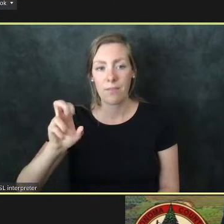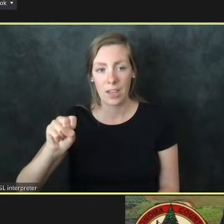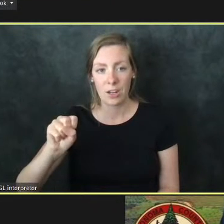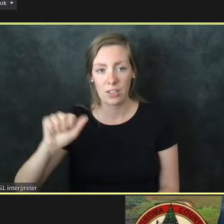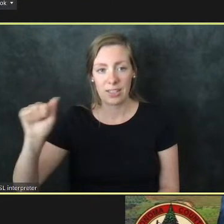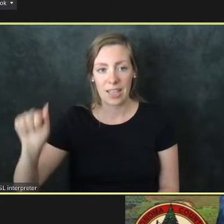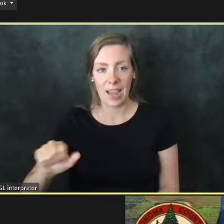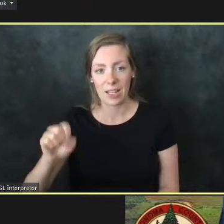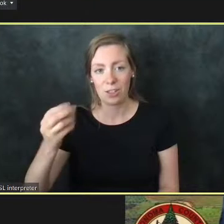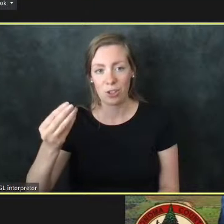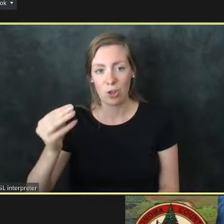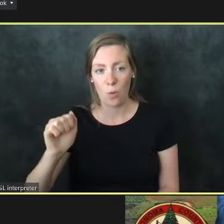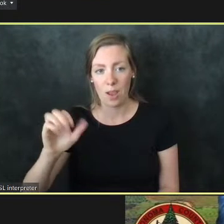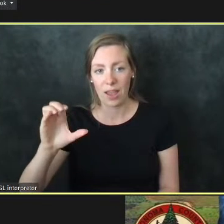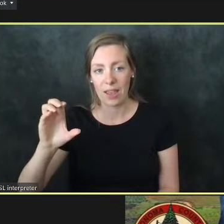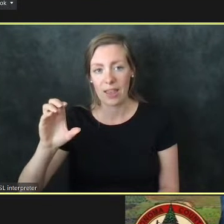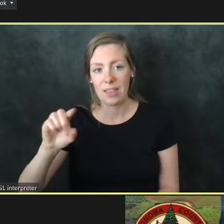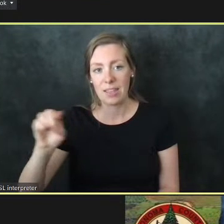sonoma-county.org.